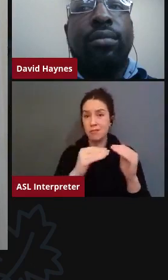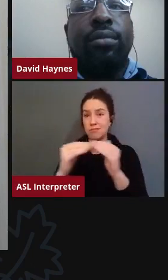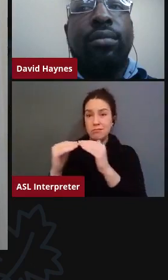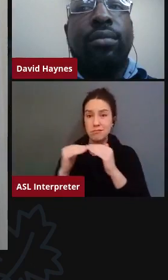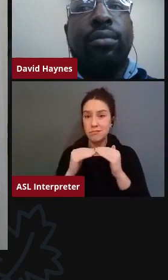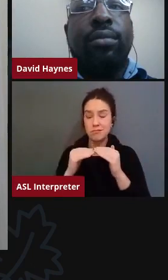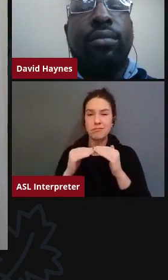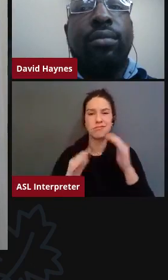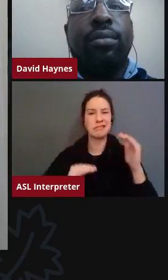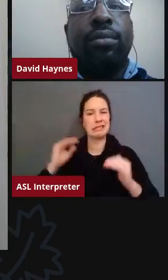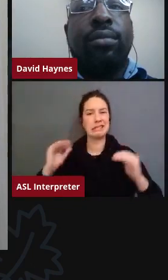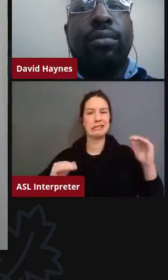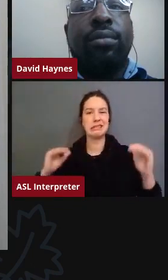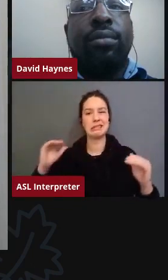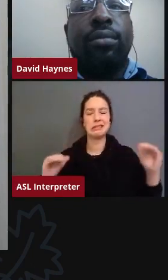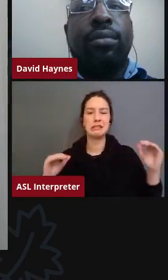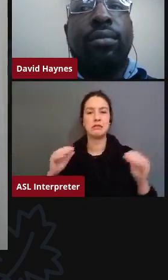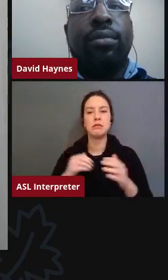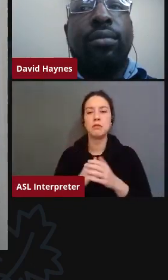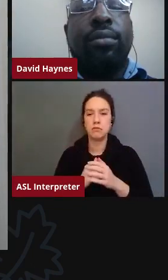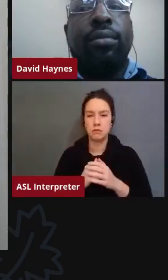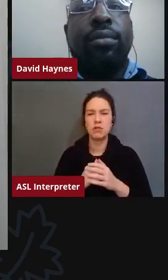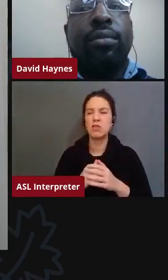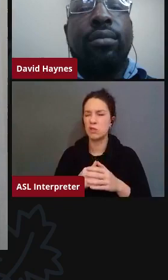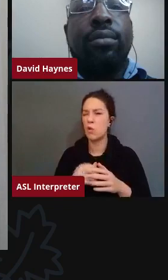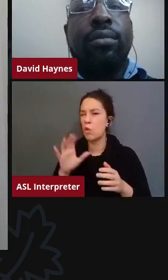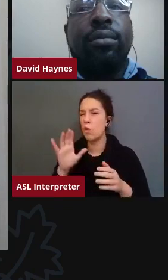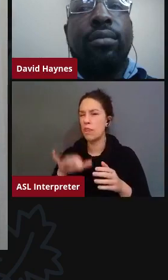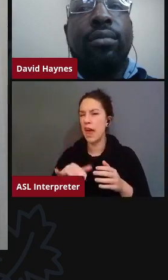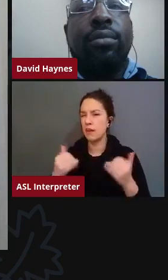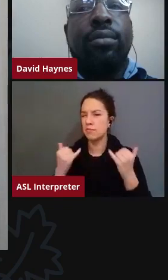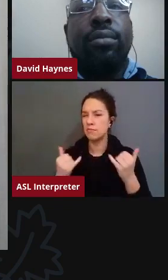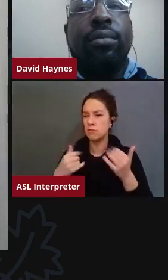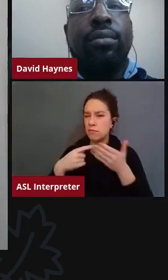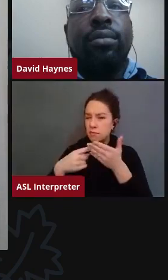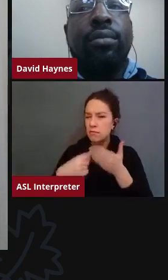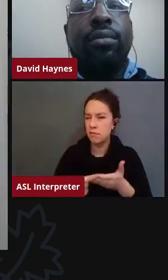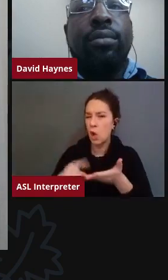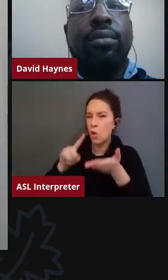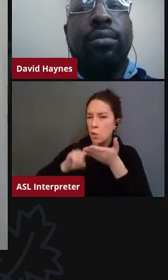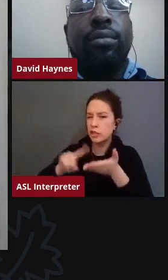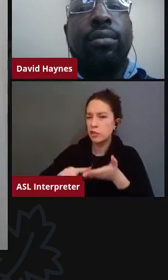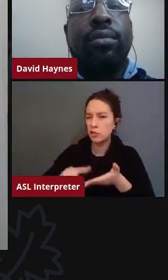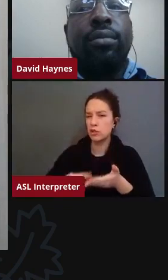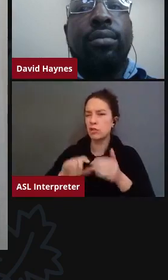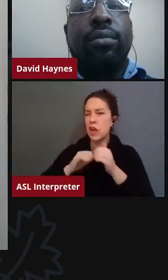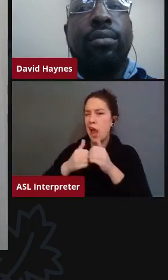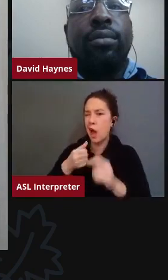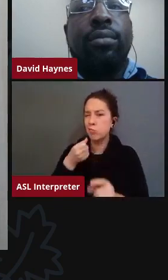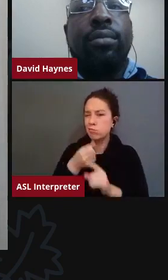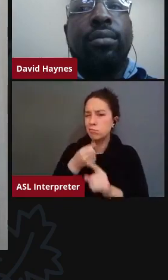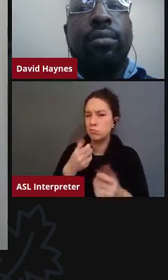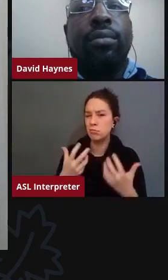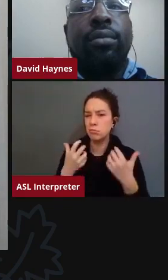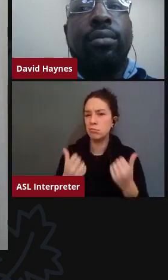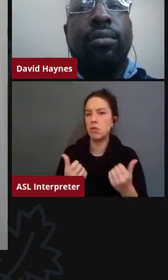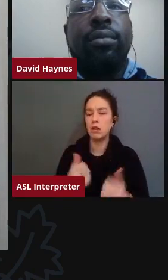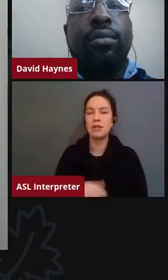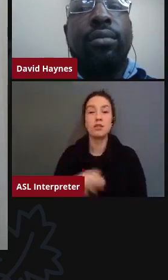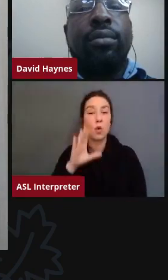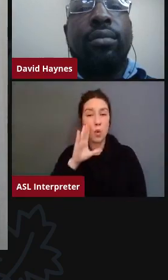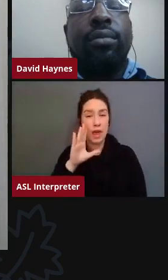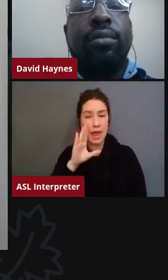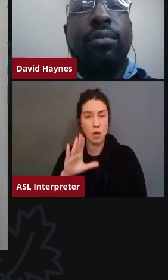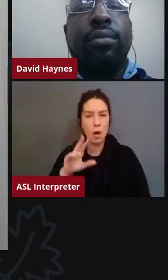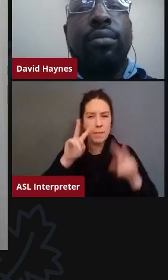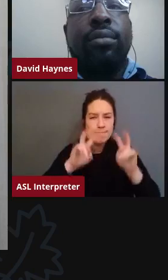to research how place affects health. His work uses spatial data to